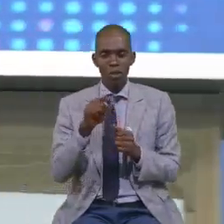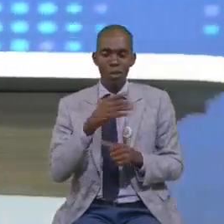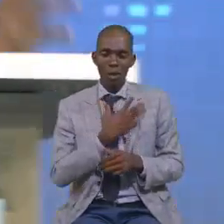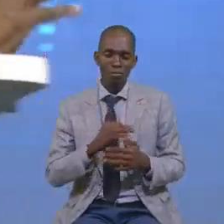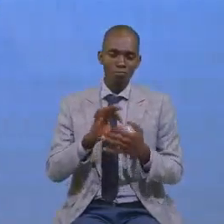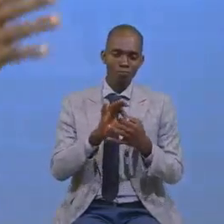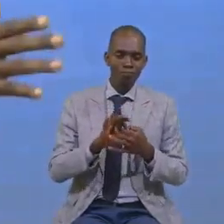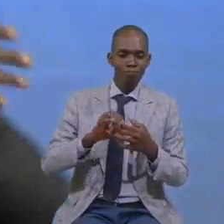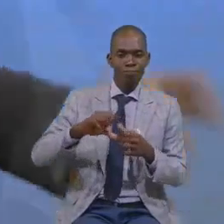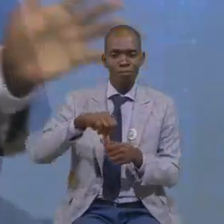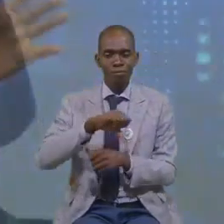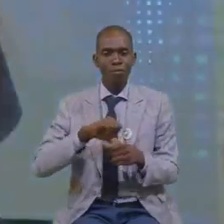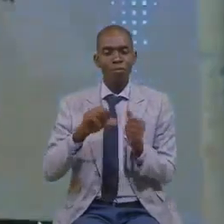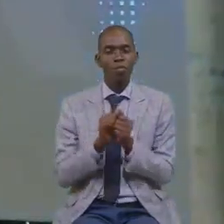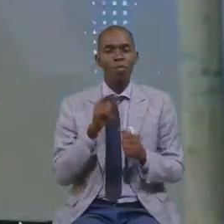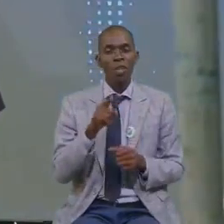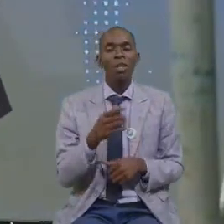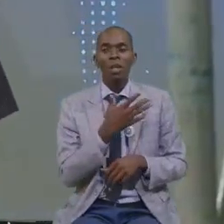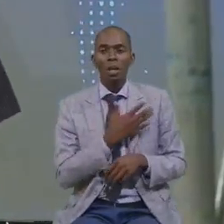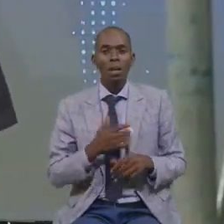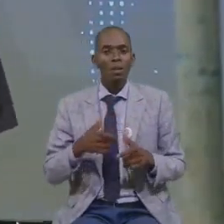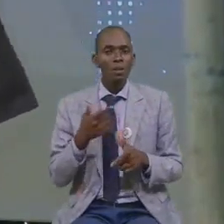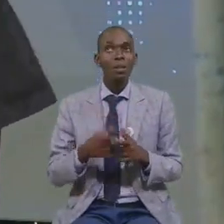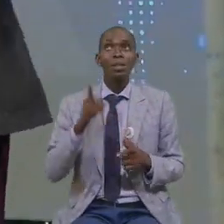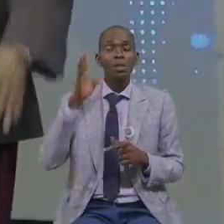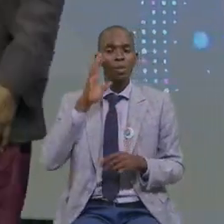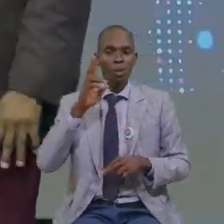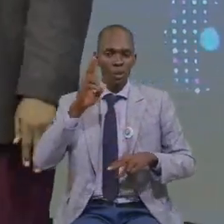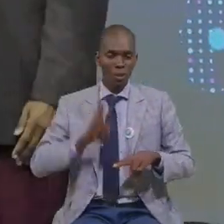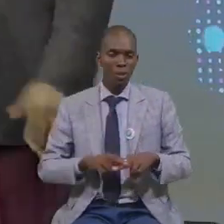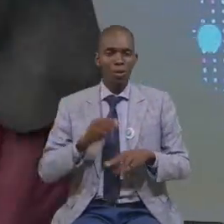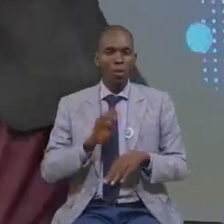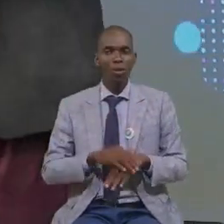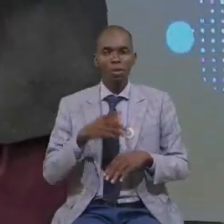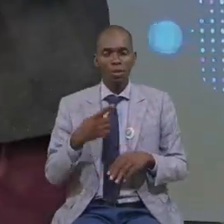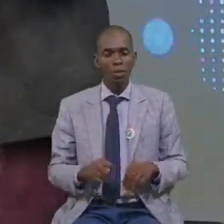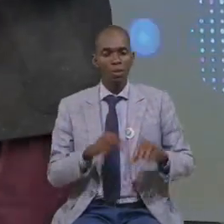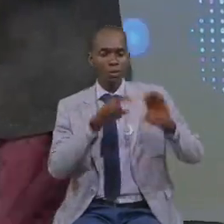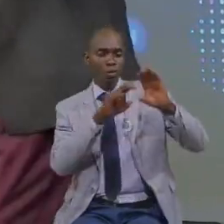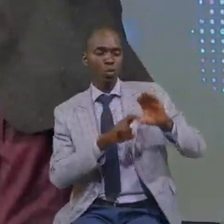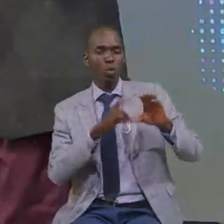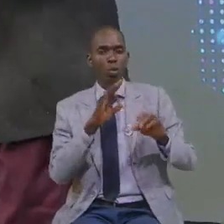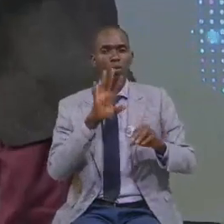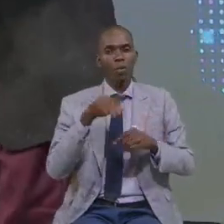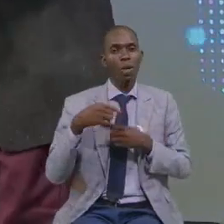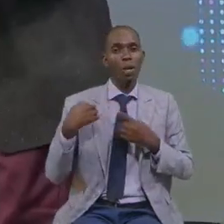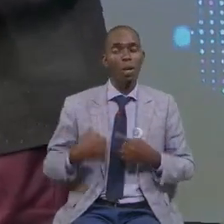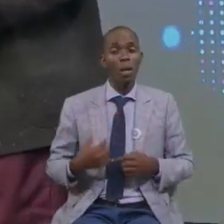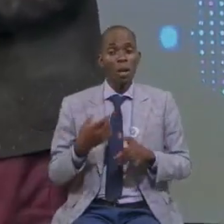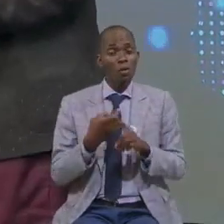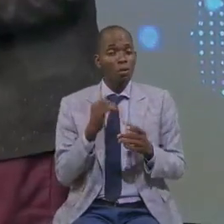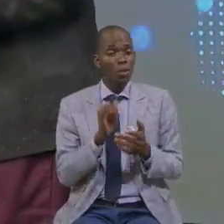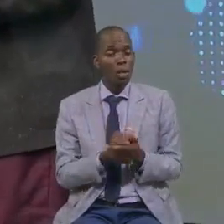him, and then he will sit on the throne of your heart, and from that throne of